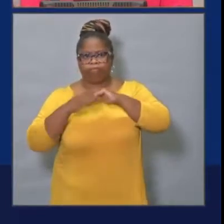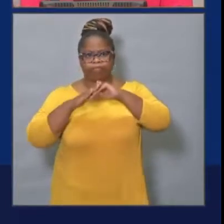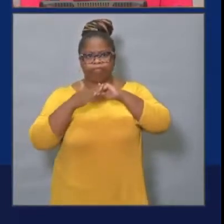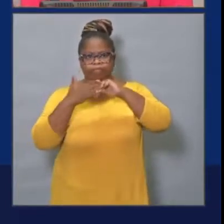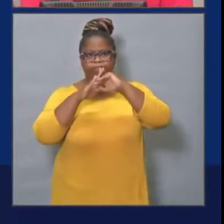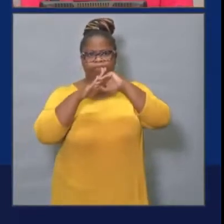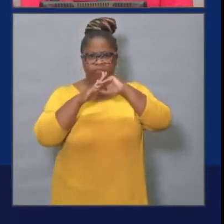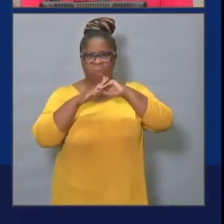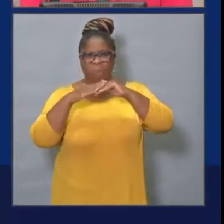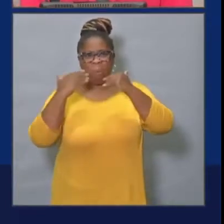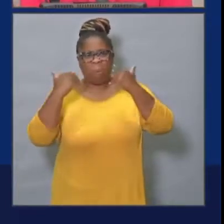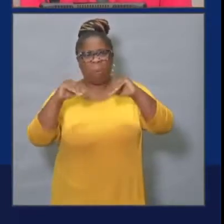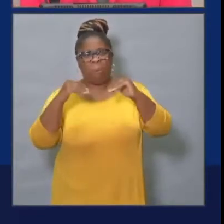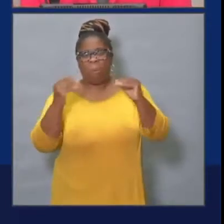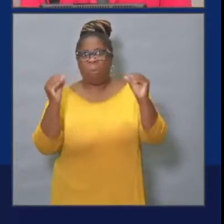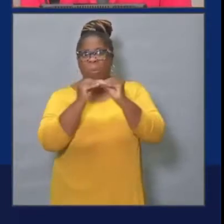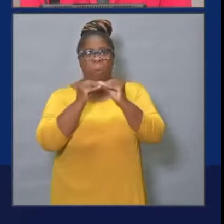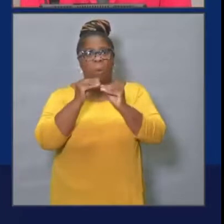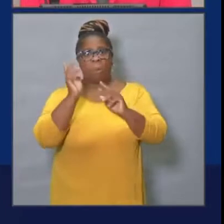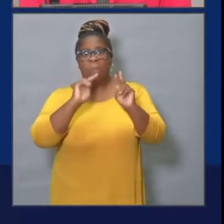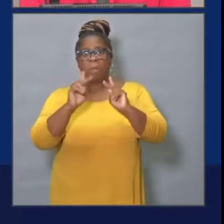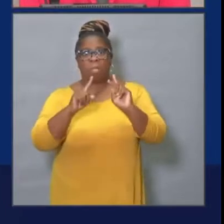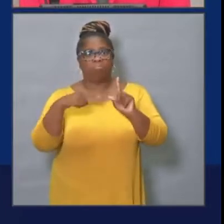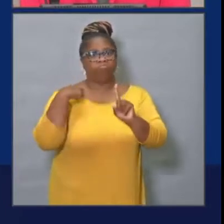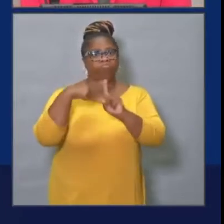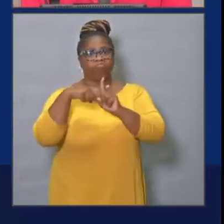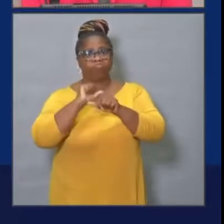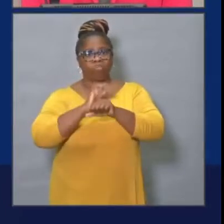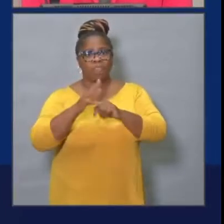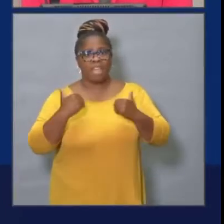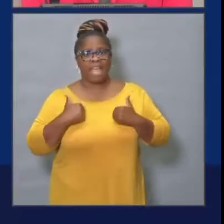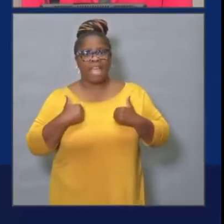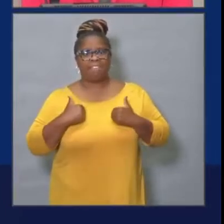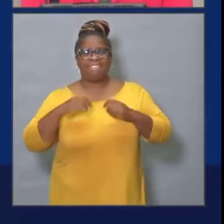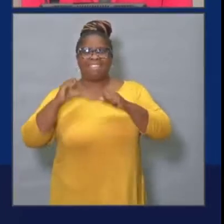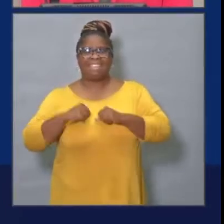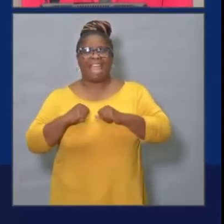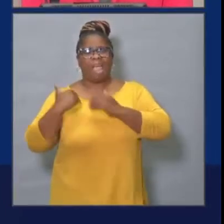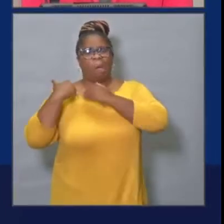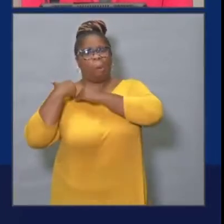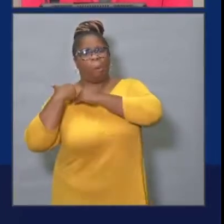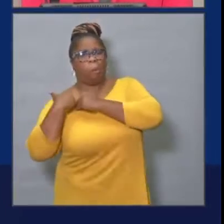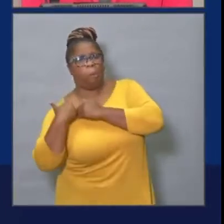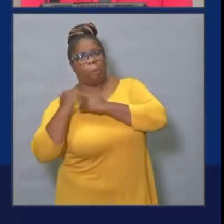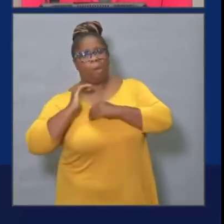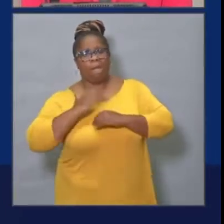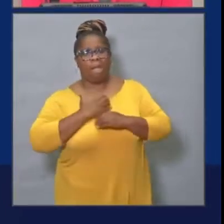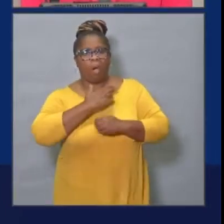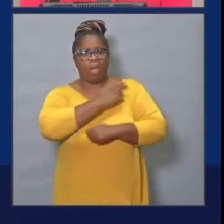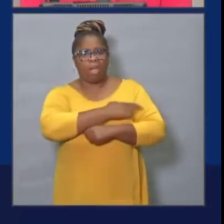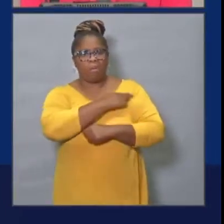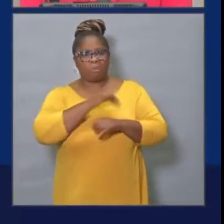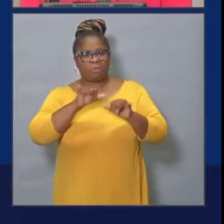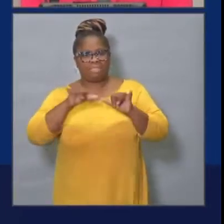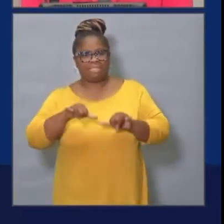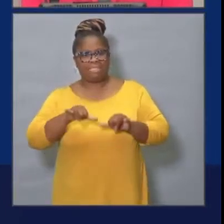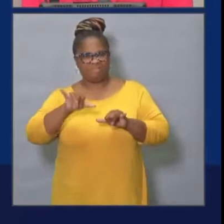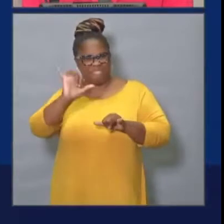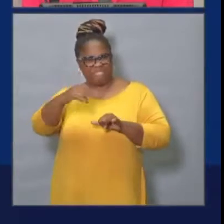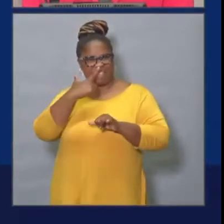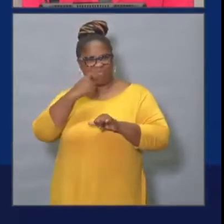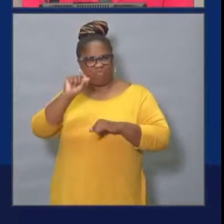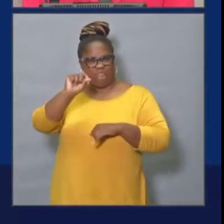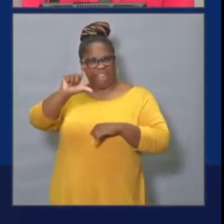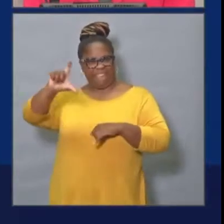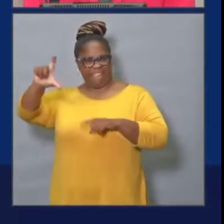could still put a strain on our hospital system. This is well within that red range of uncertainty and should be a stark reminder